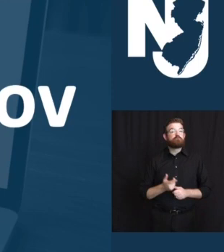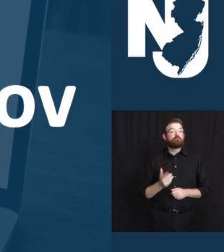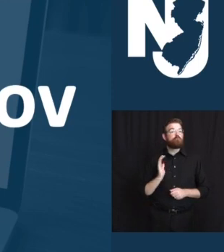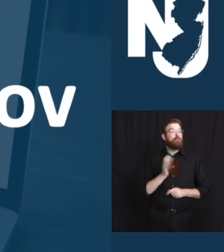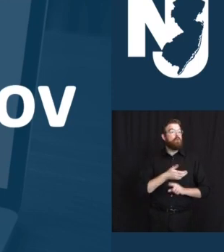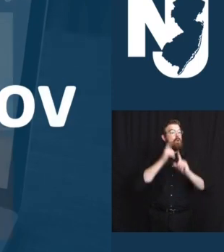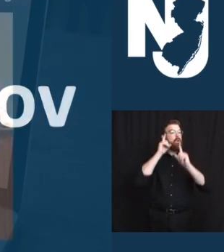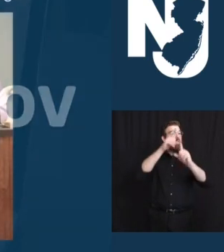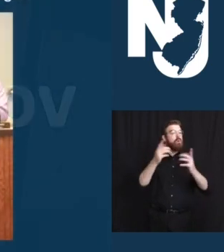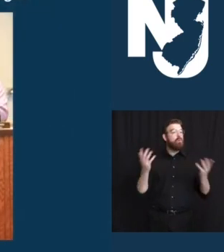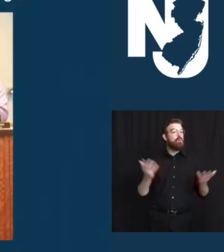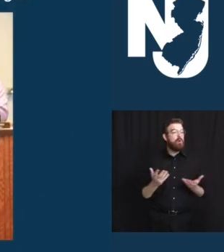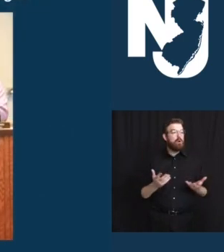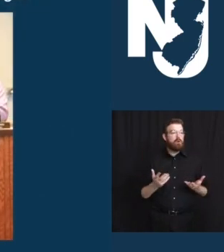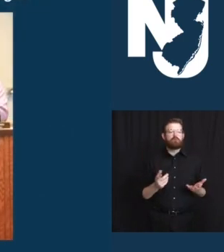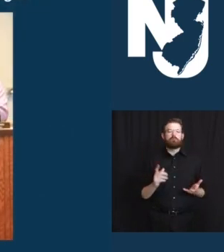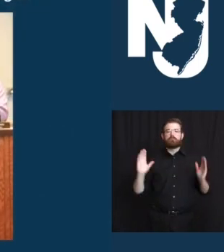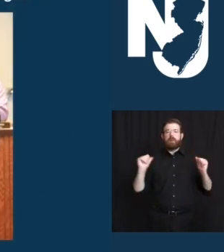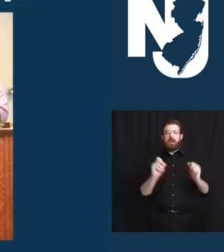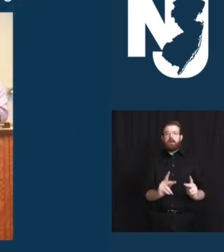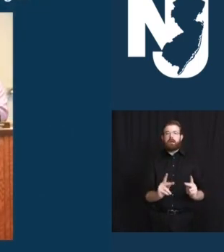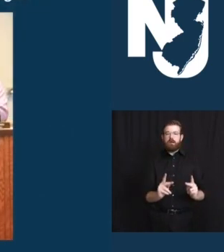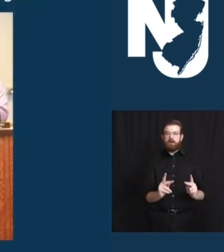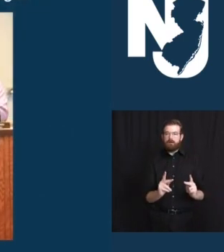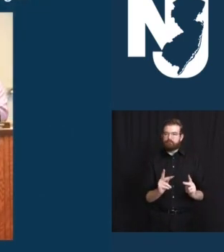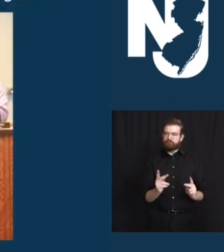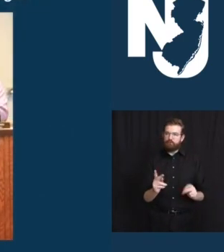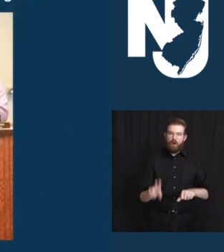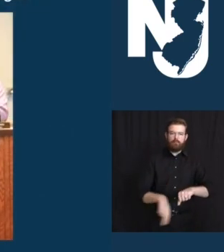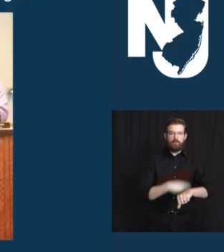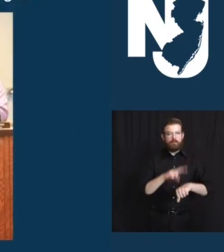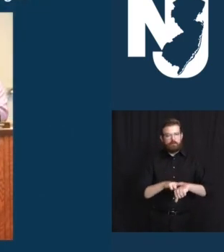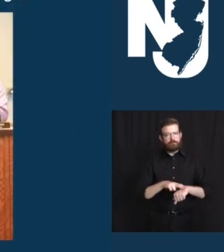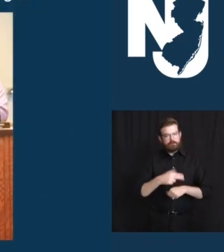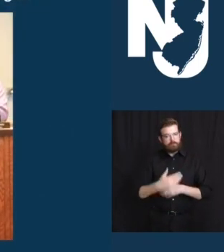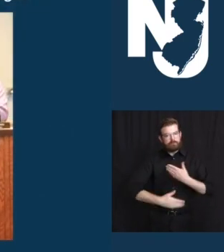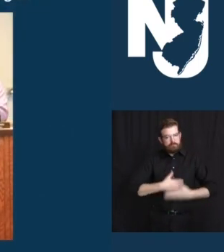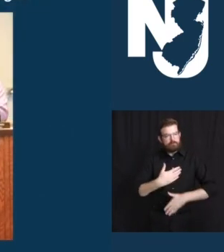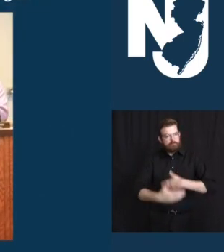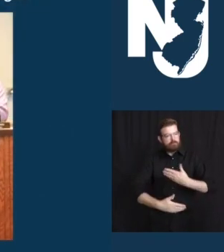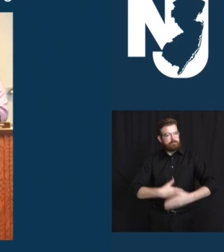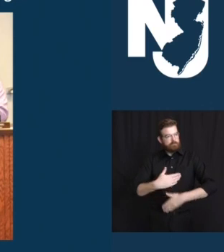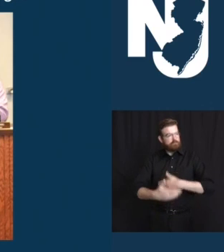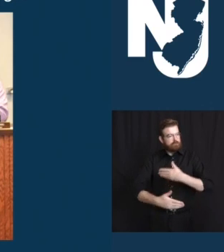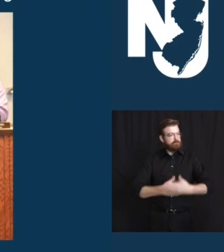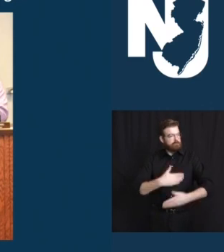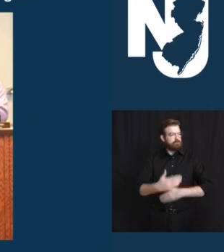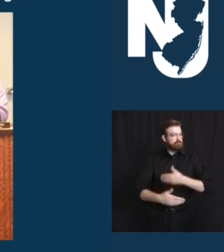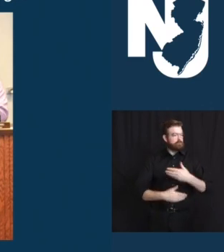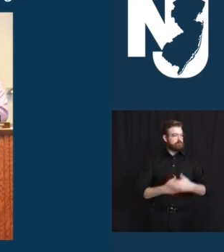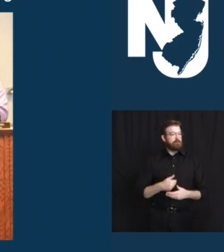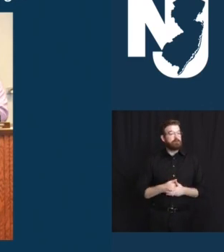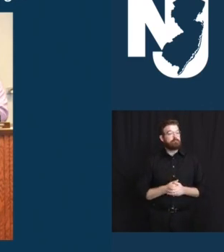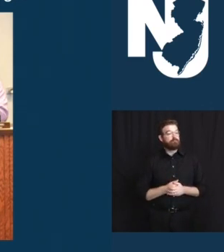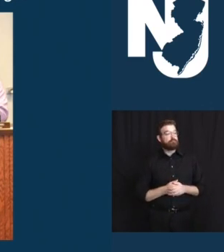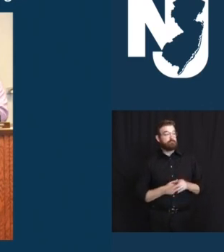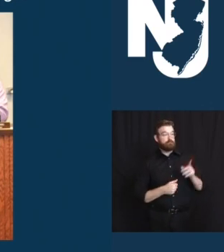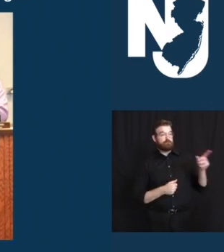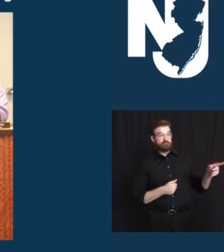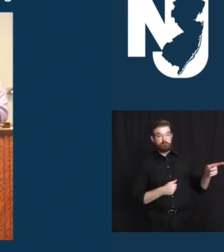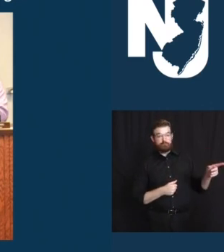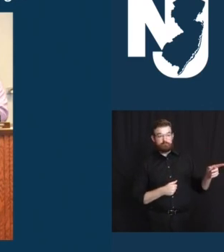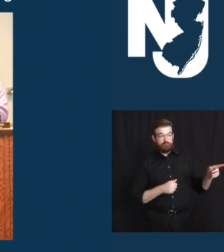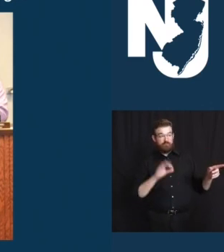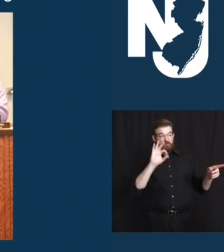Before I move on, I want to give a shout out to these two guys, South Amboy Mayor Fred Henry on the left and Police